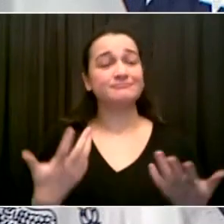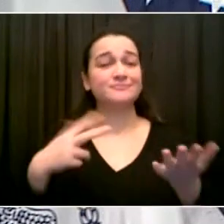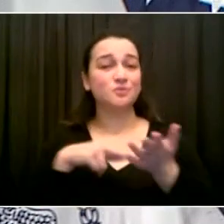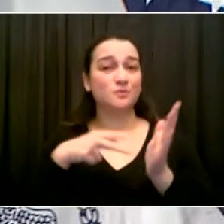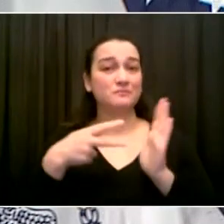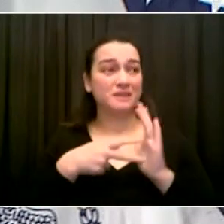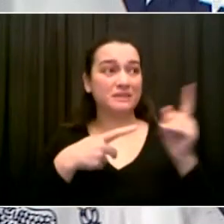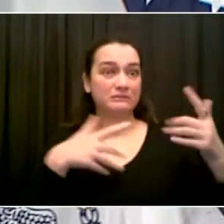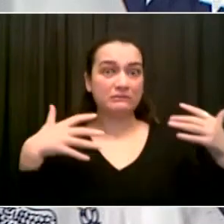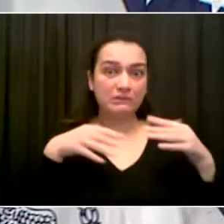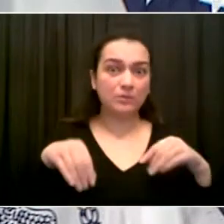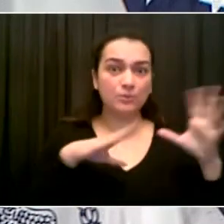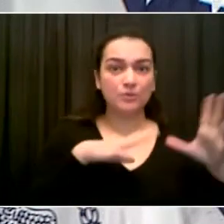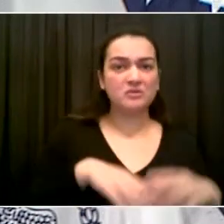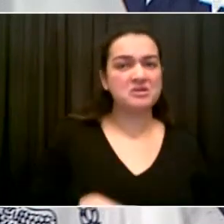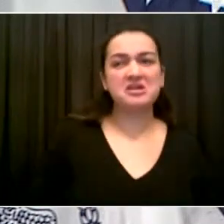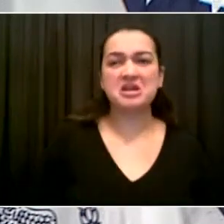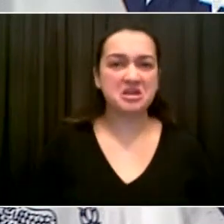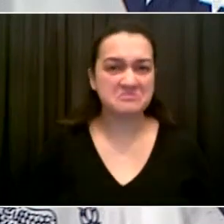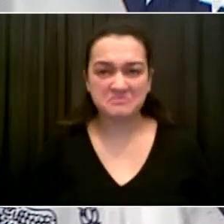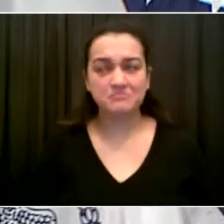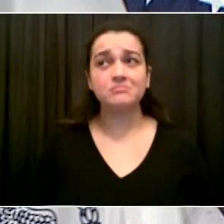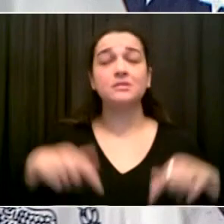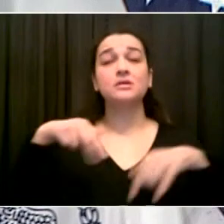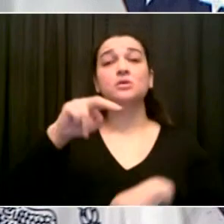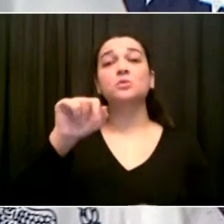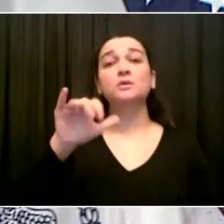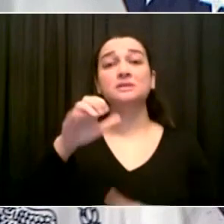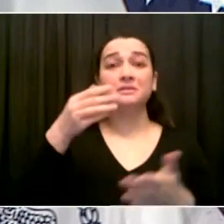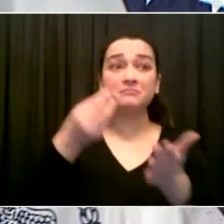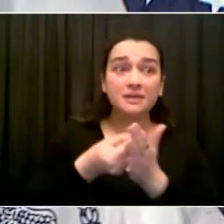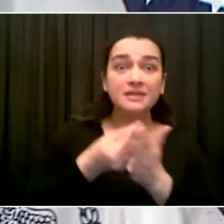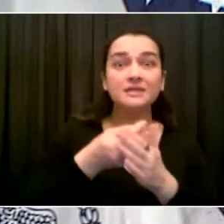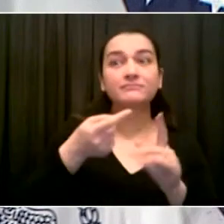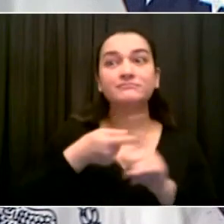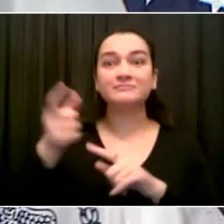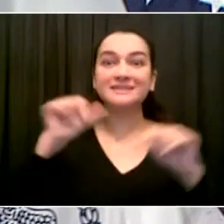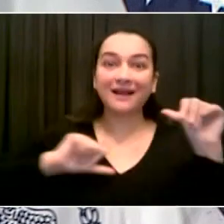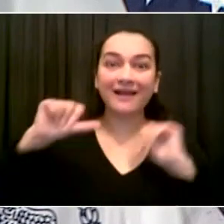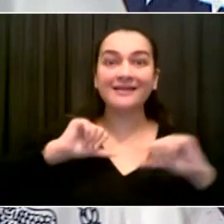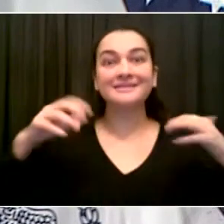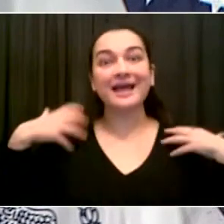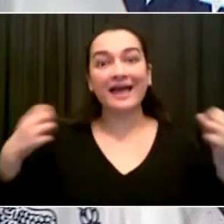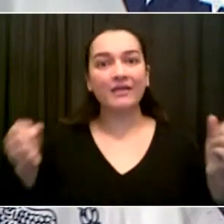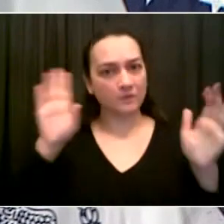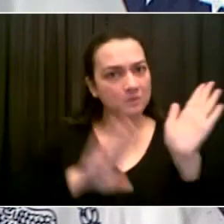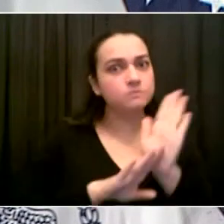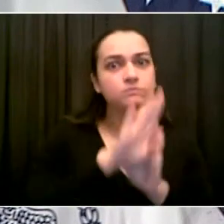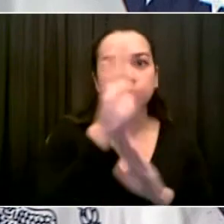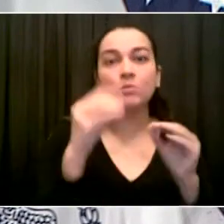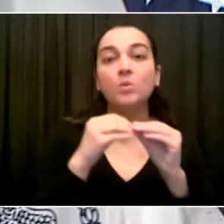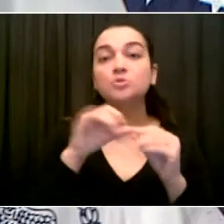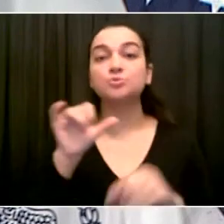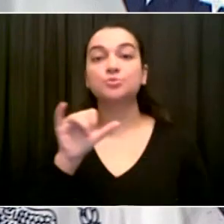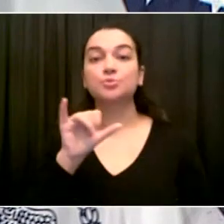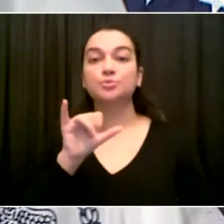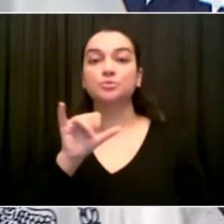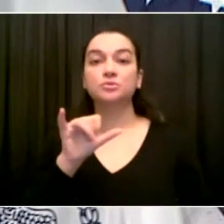the billions and billions of dollars of investment in life sciences looking for a new home. They're going to find that home here in New York